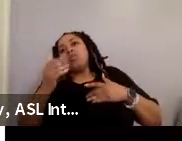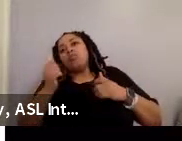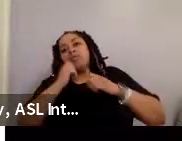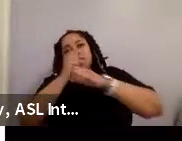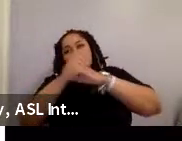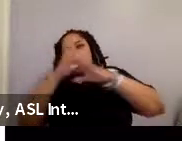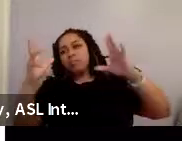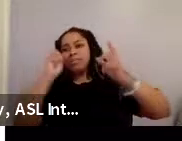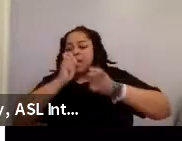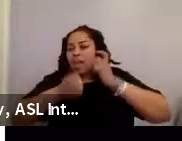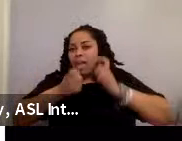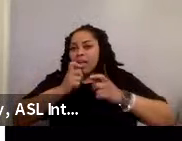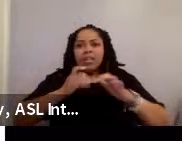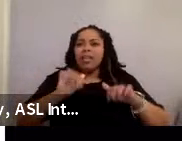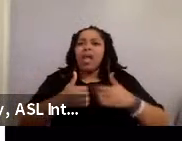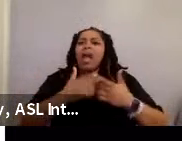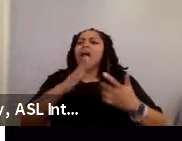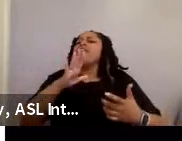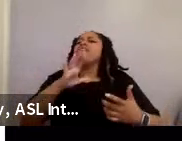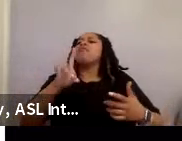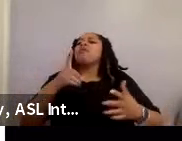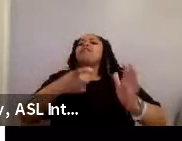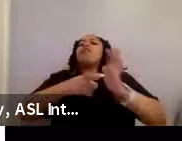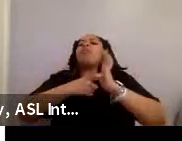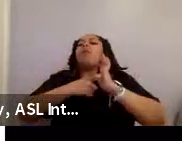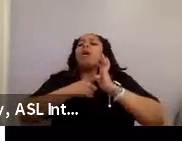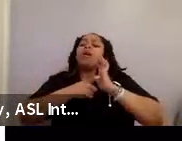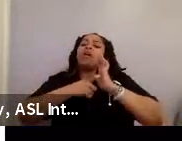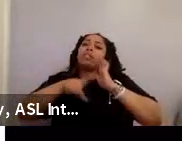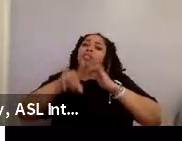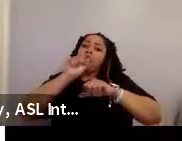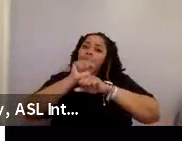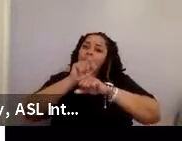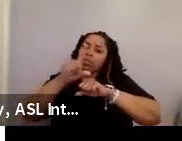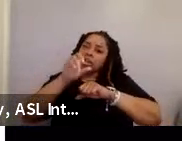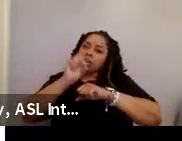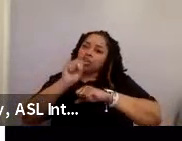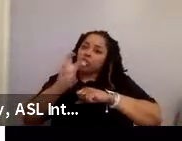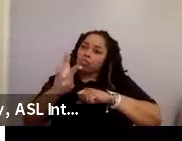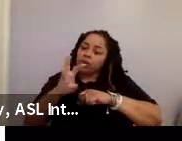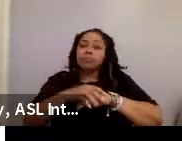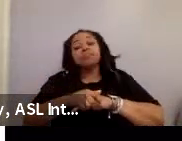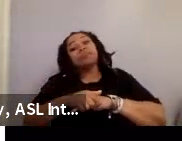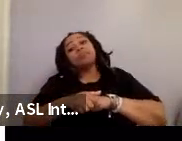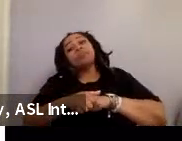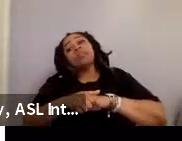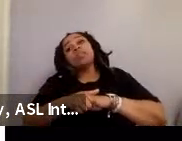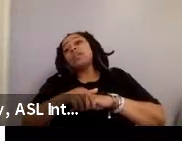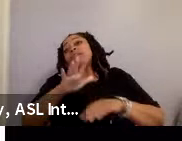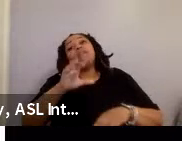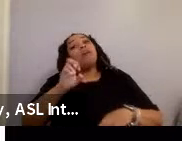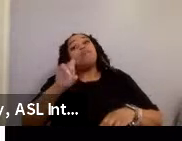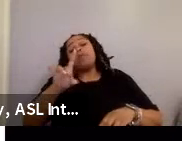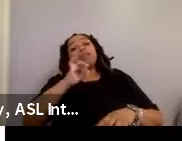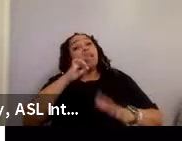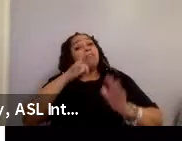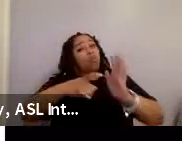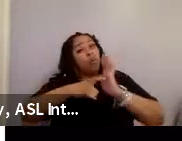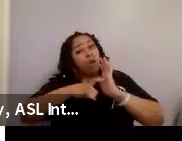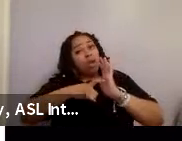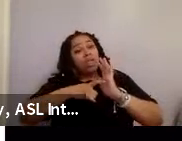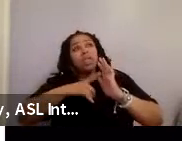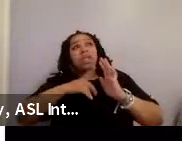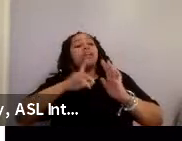editing. How can 508 require that person work that software? Well, 508 doesn't require that. 508